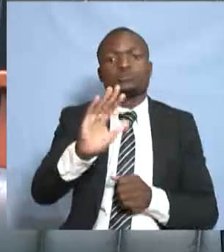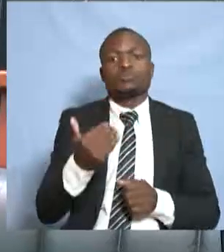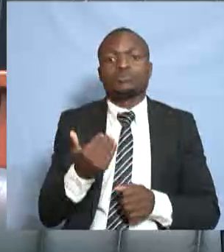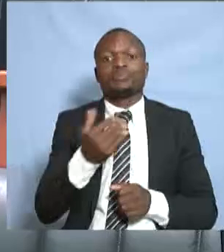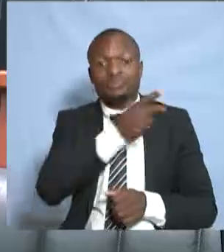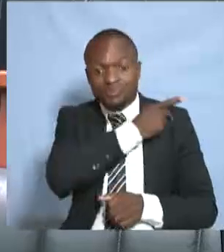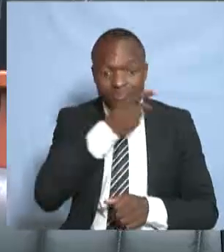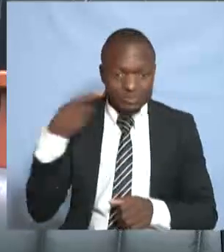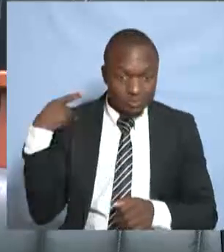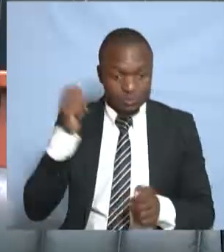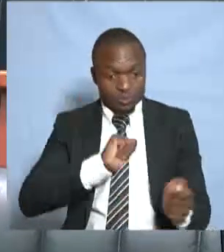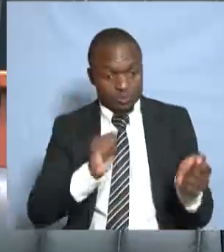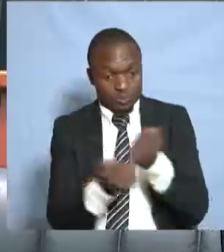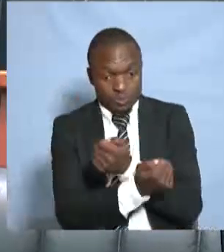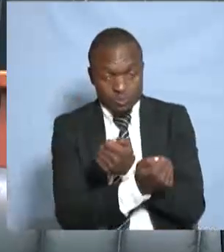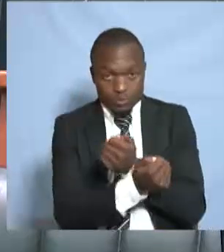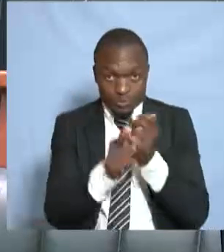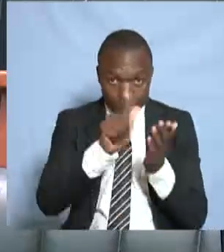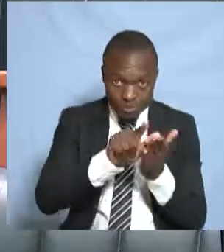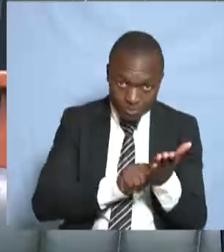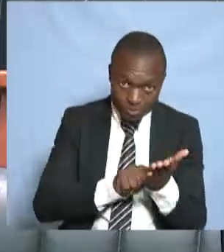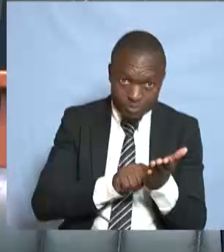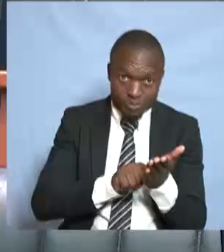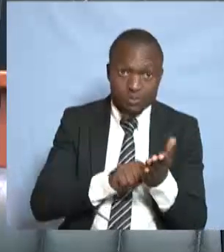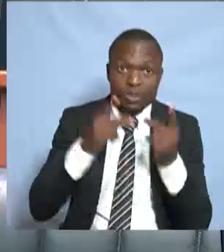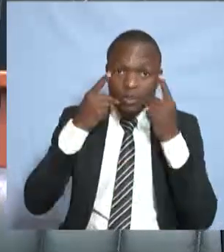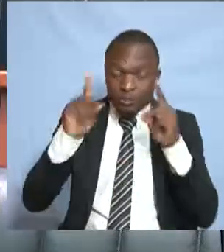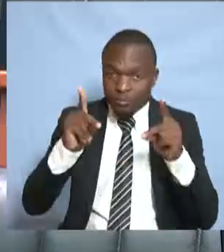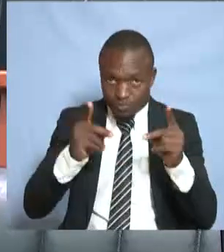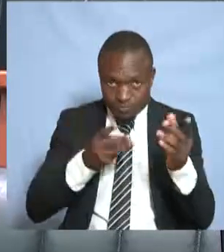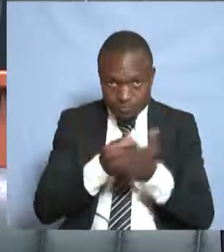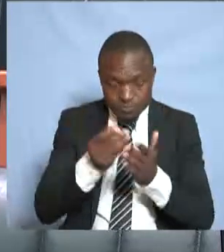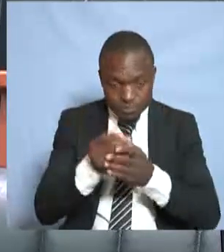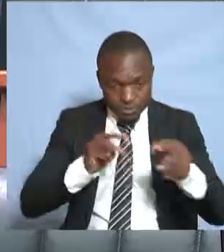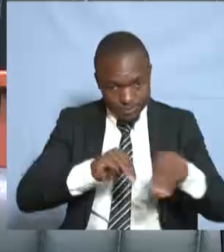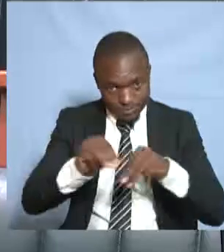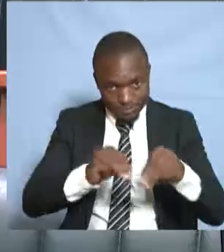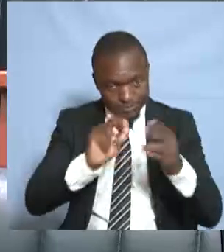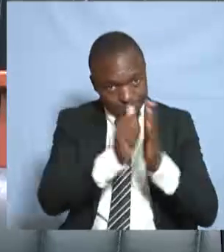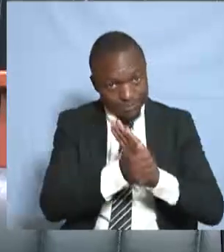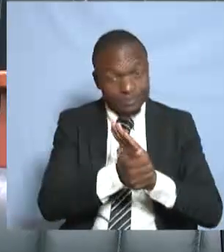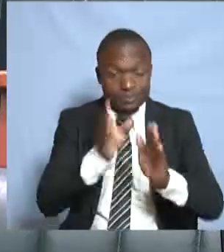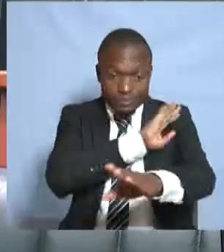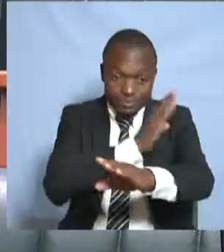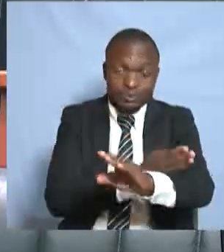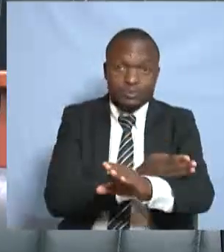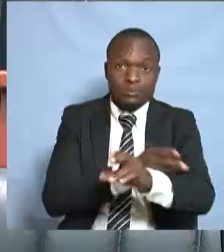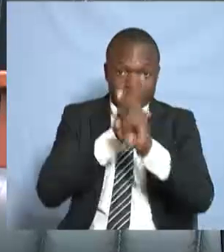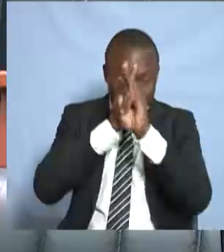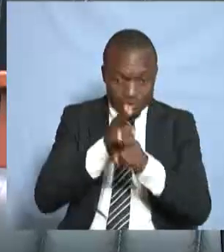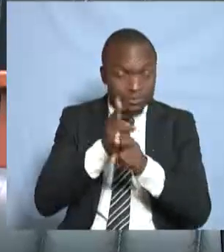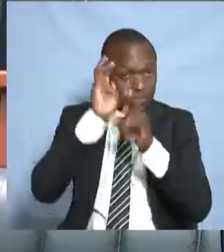Parliament to change any law, because the Public Finance Management Act empowers the Minister of